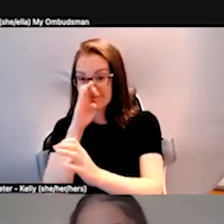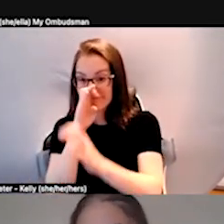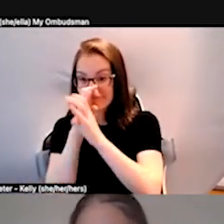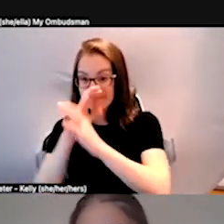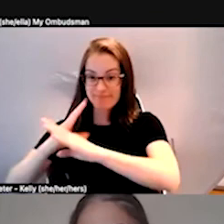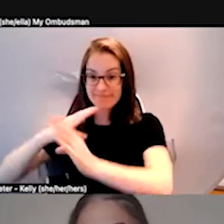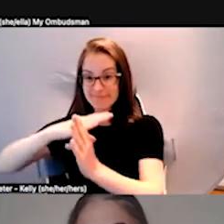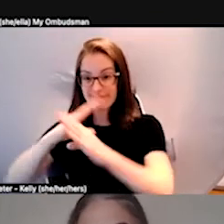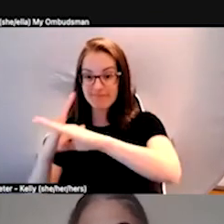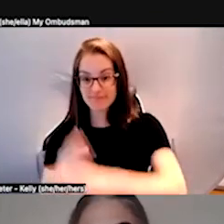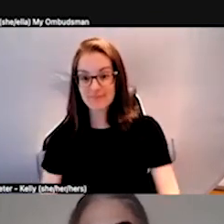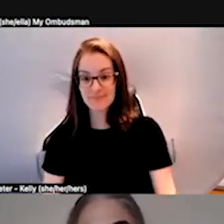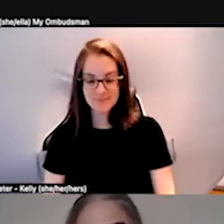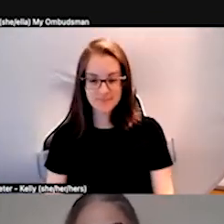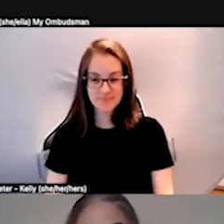affirming